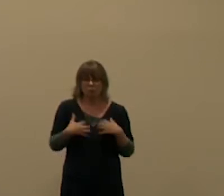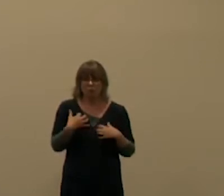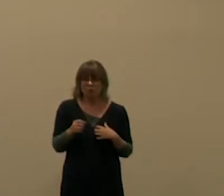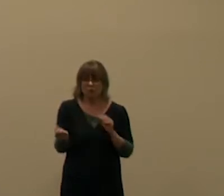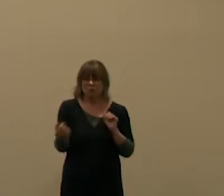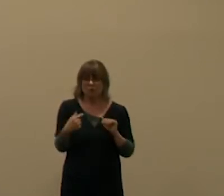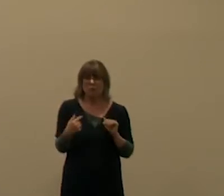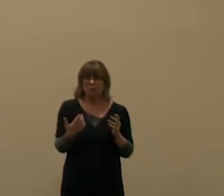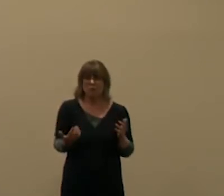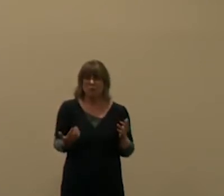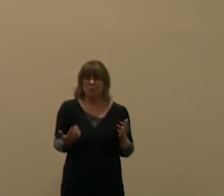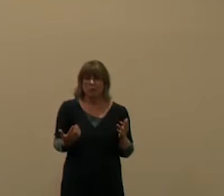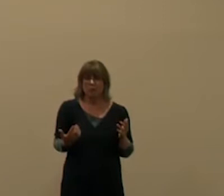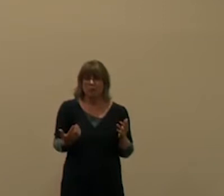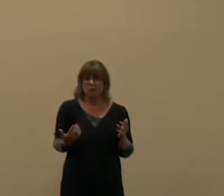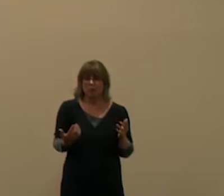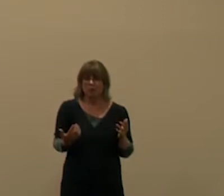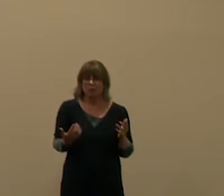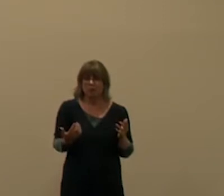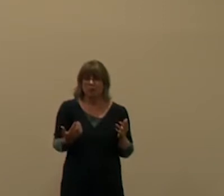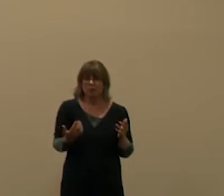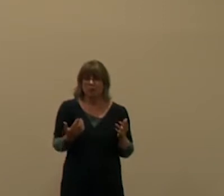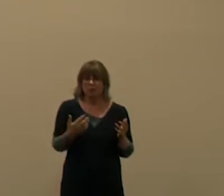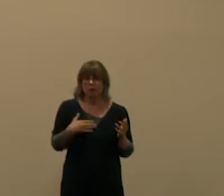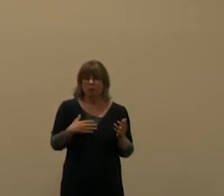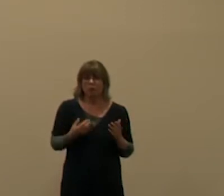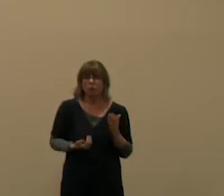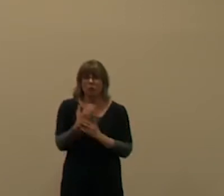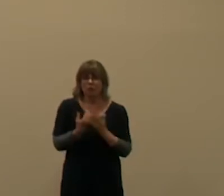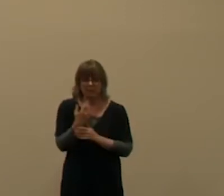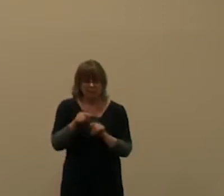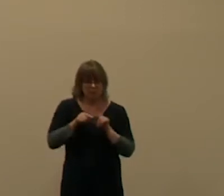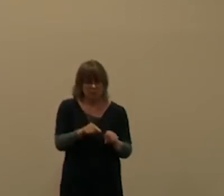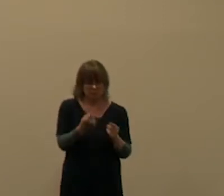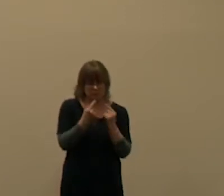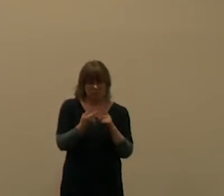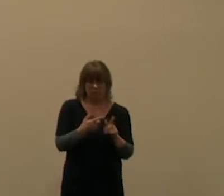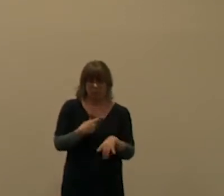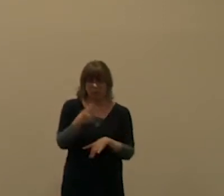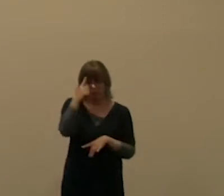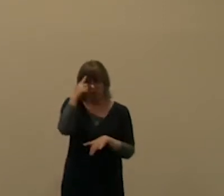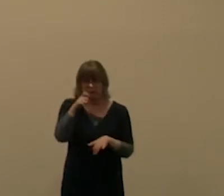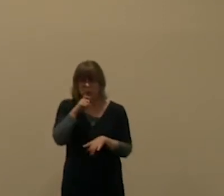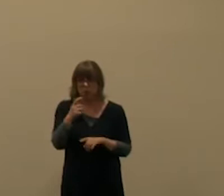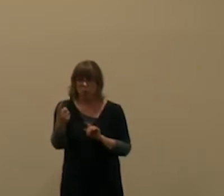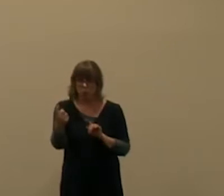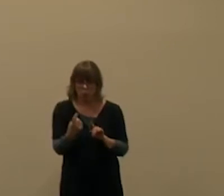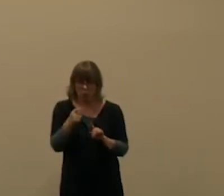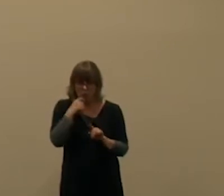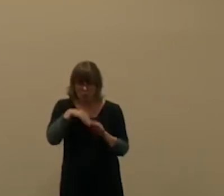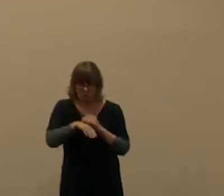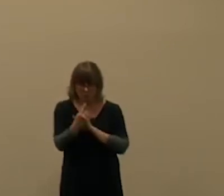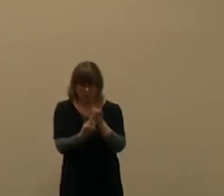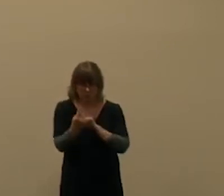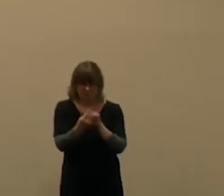I wanted to update my tracking information so that I can see who is coming or who is not coming,